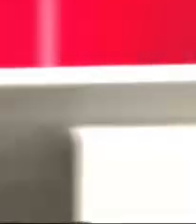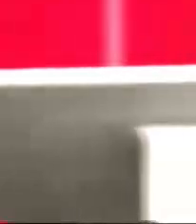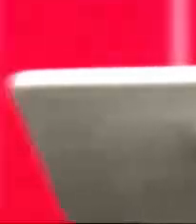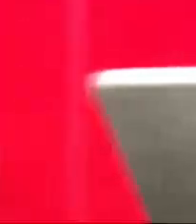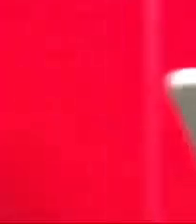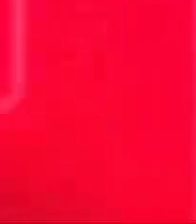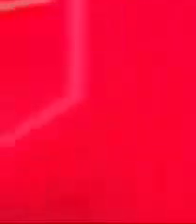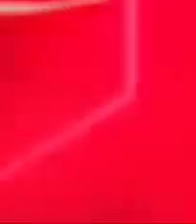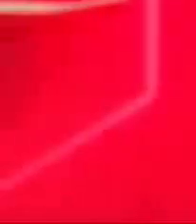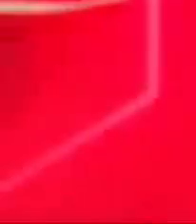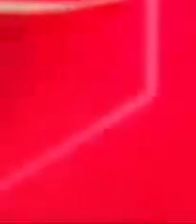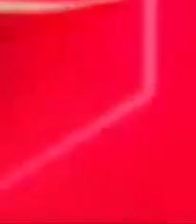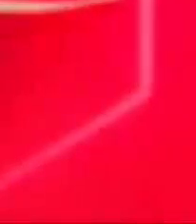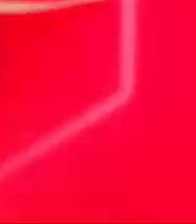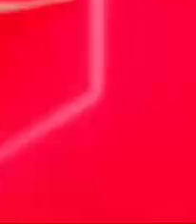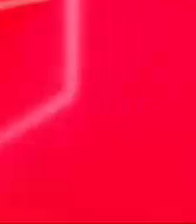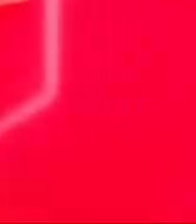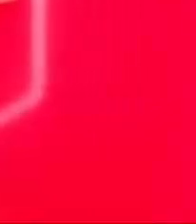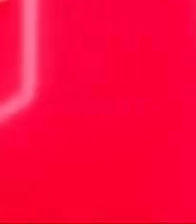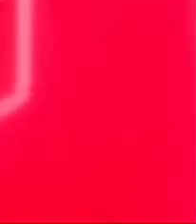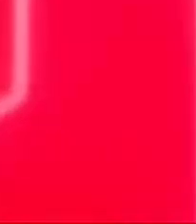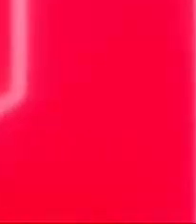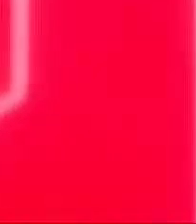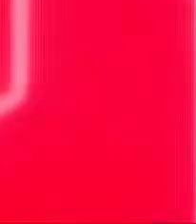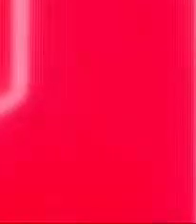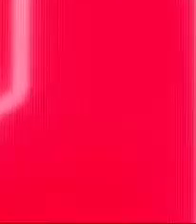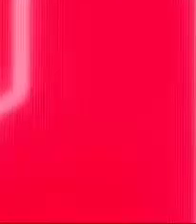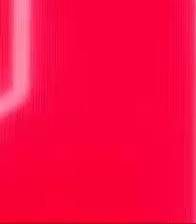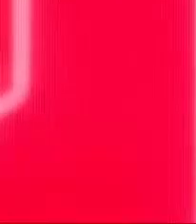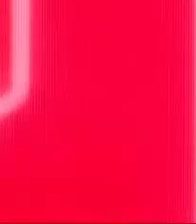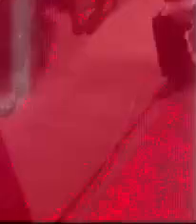John chapter 7, reading